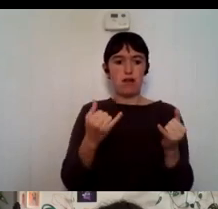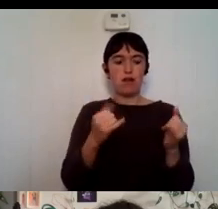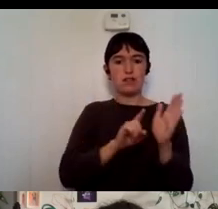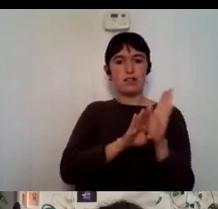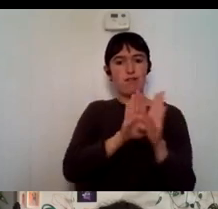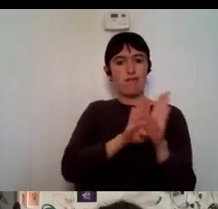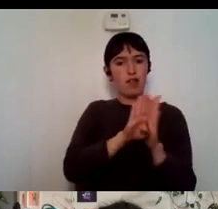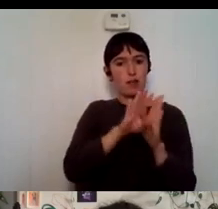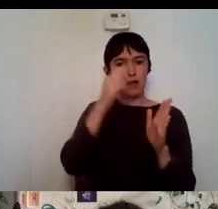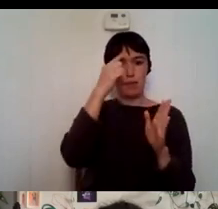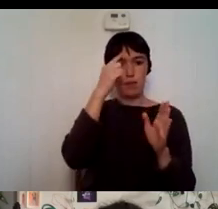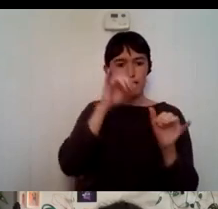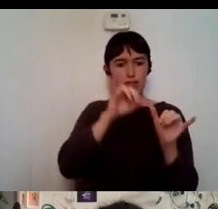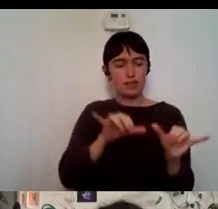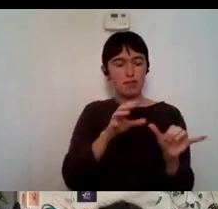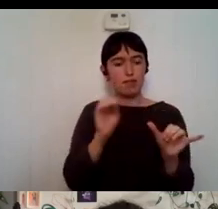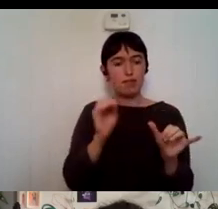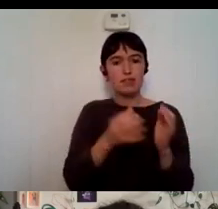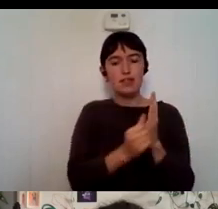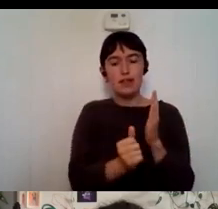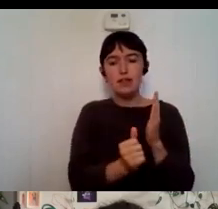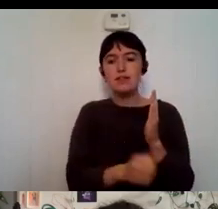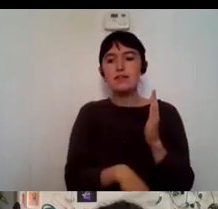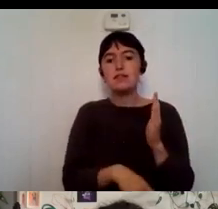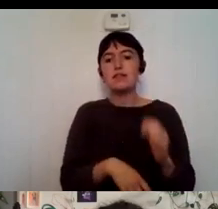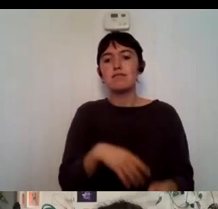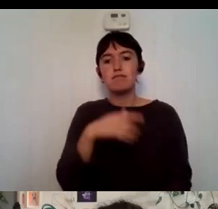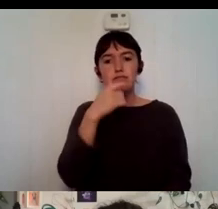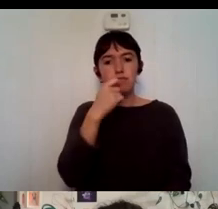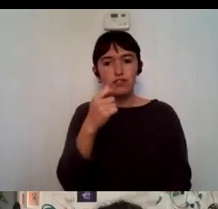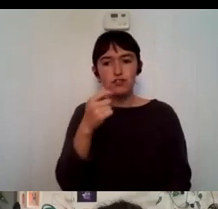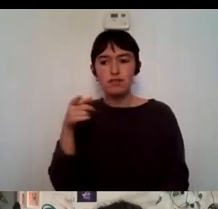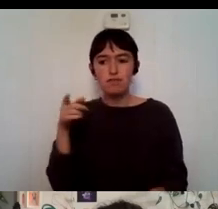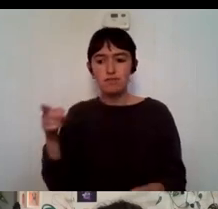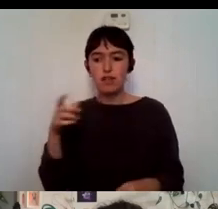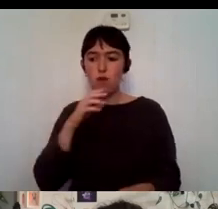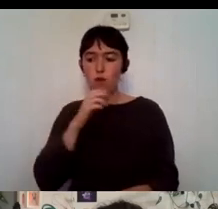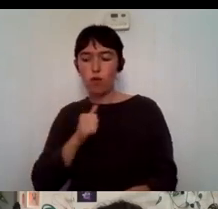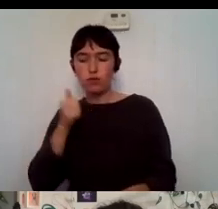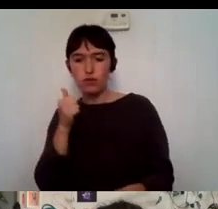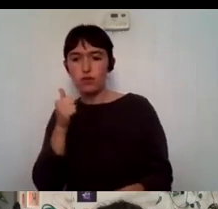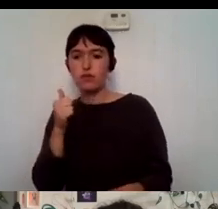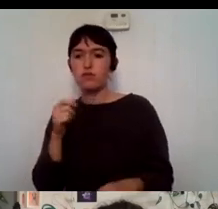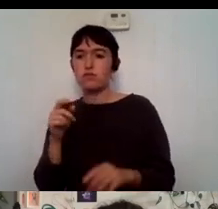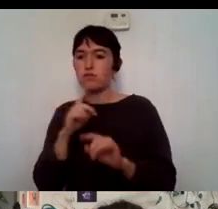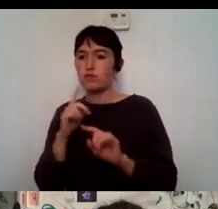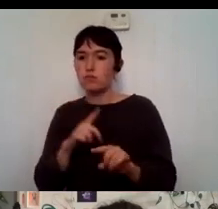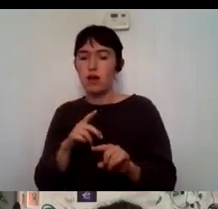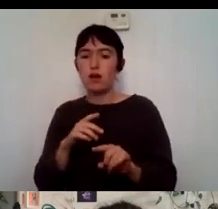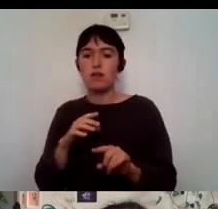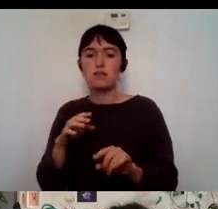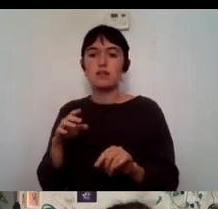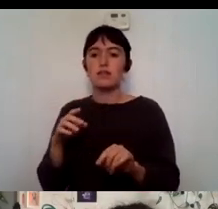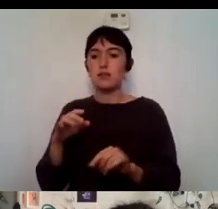skills? And there are some interesting differences between the way older adults and younger adults respond to things like incentive,